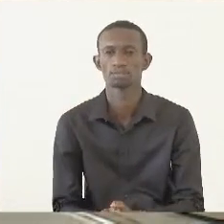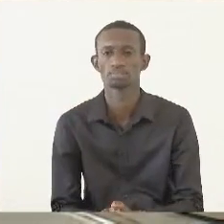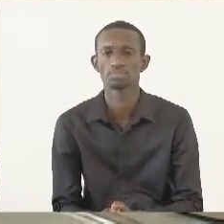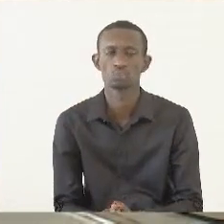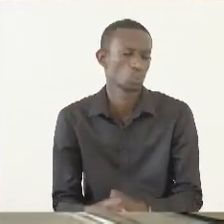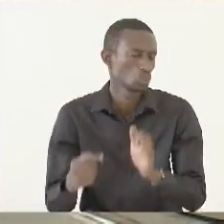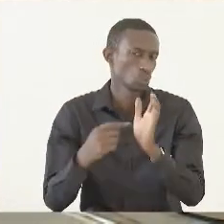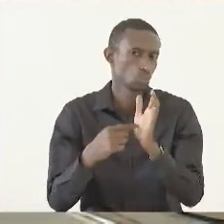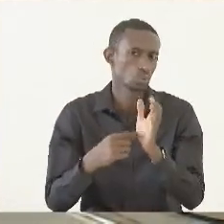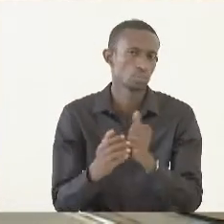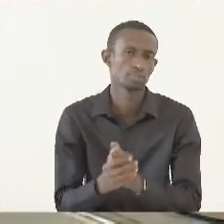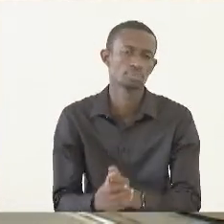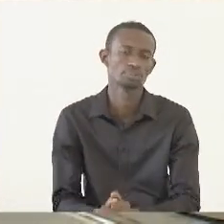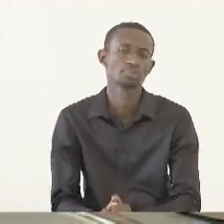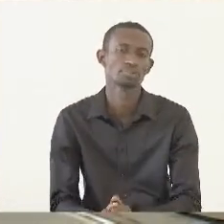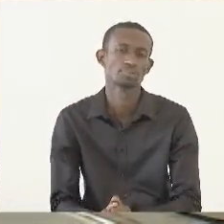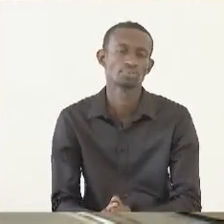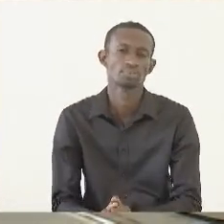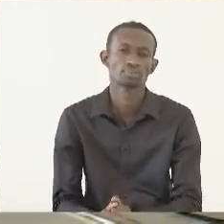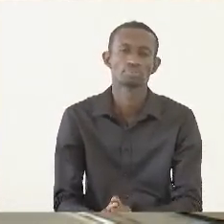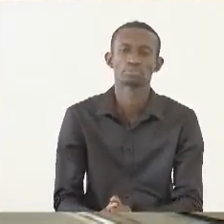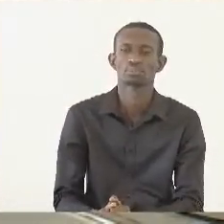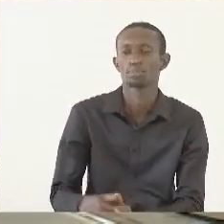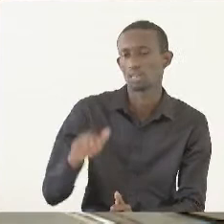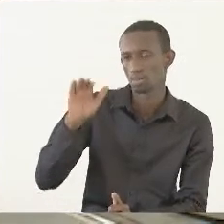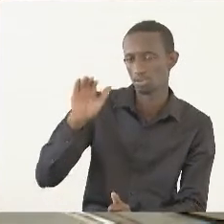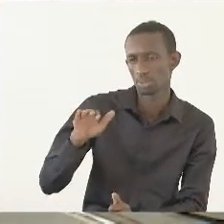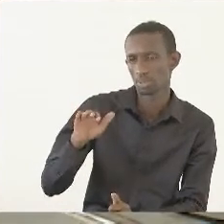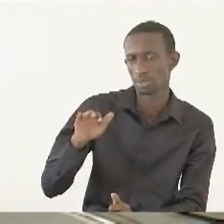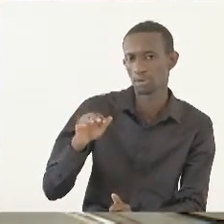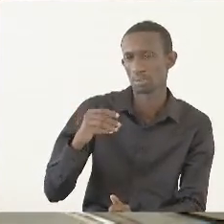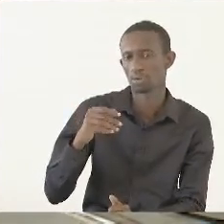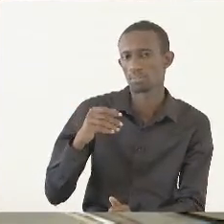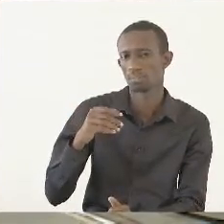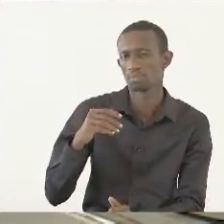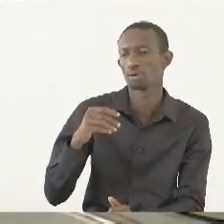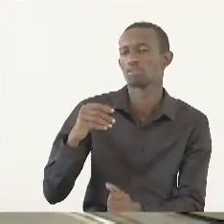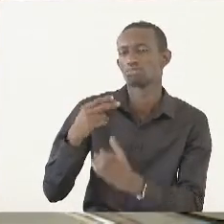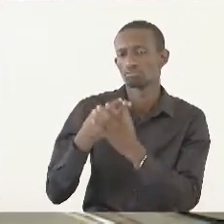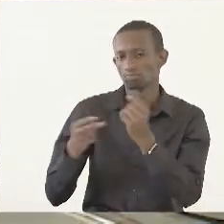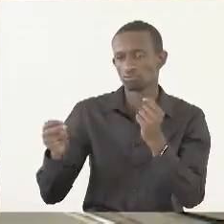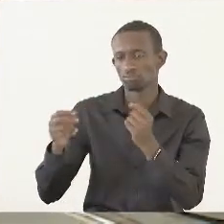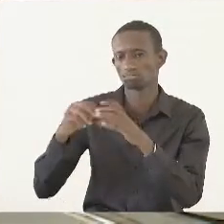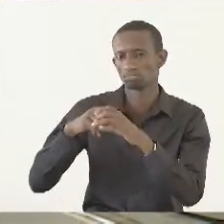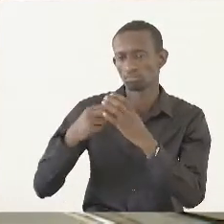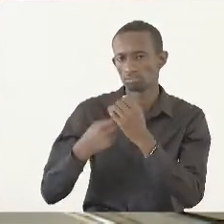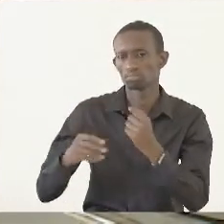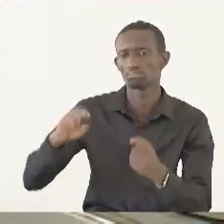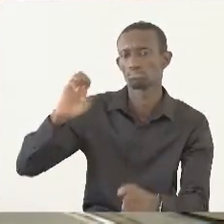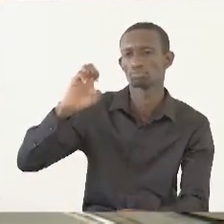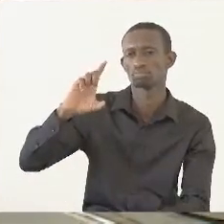for example, the substituents we are talking about now, they withdraw the electrons.